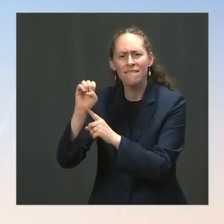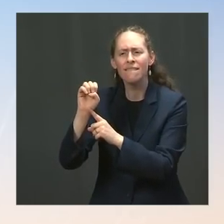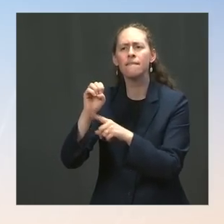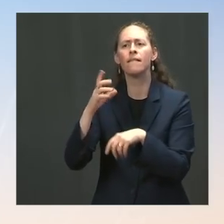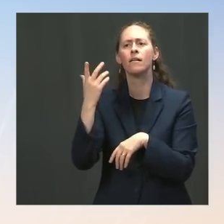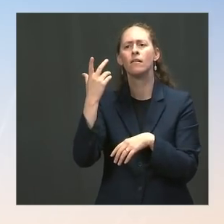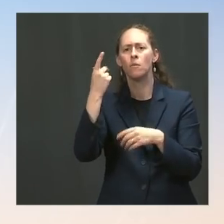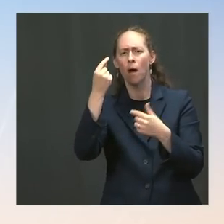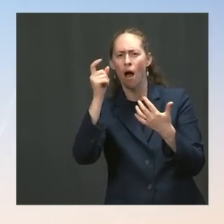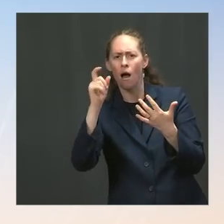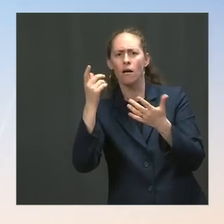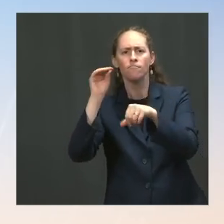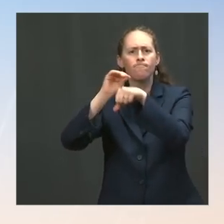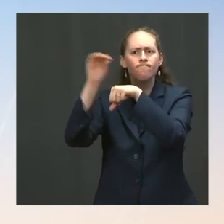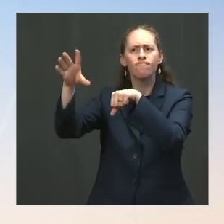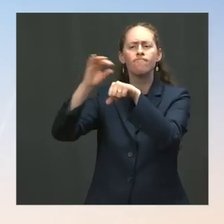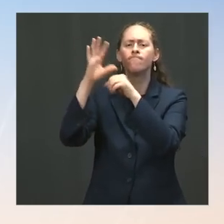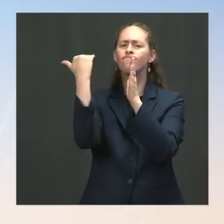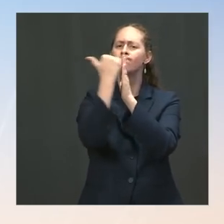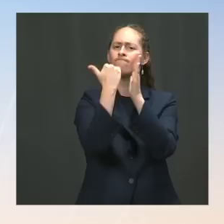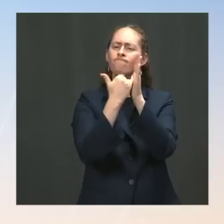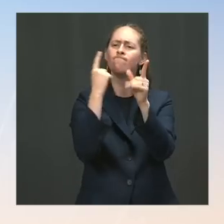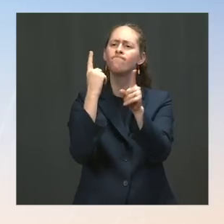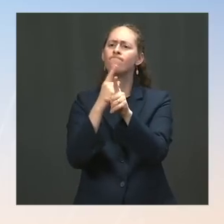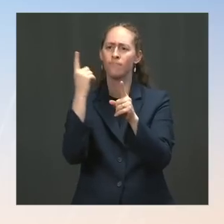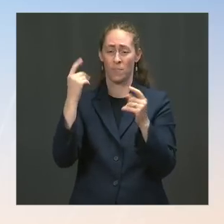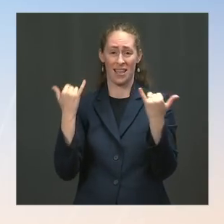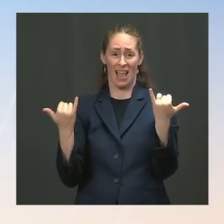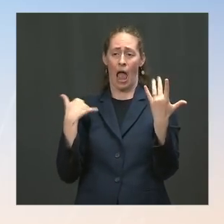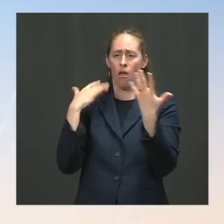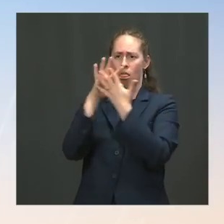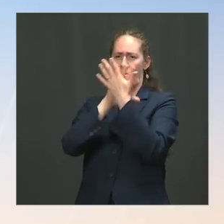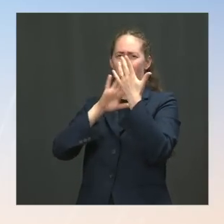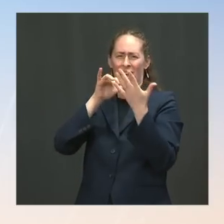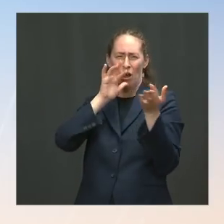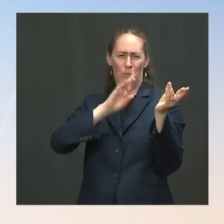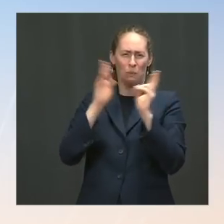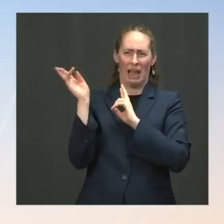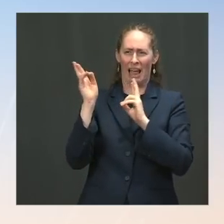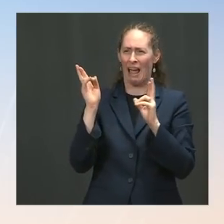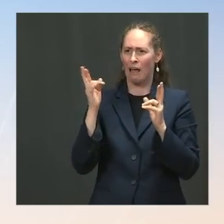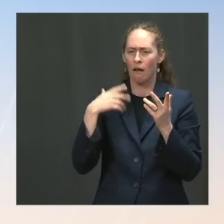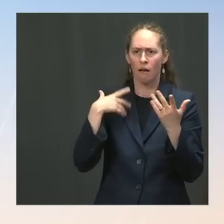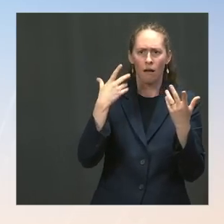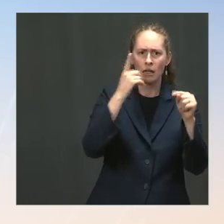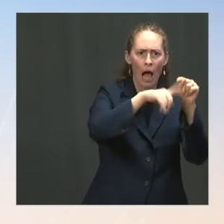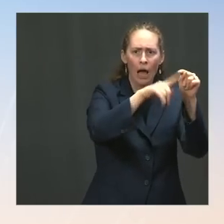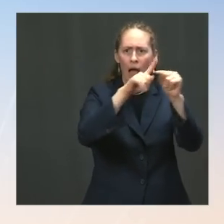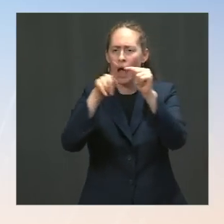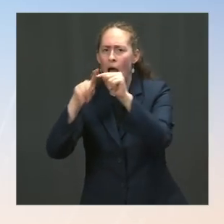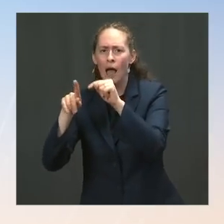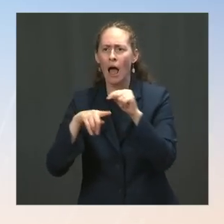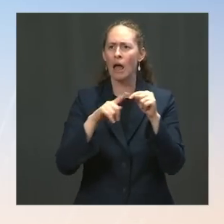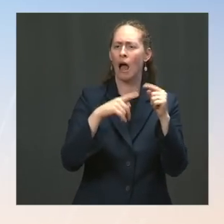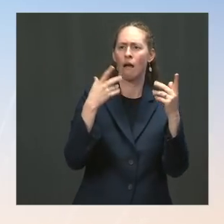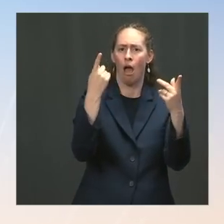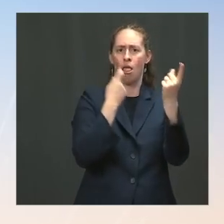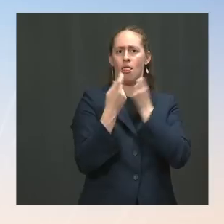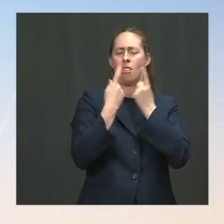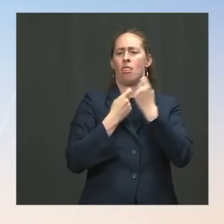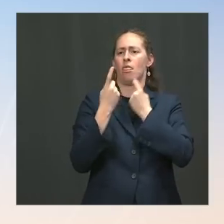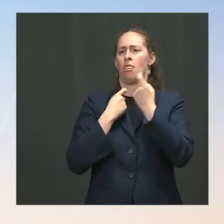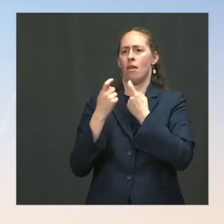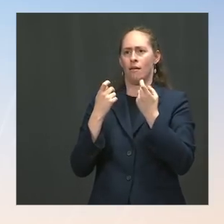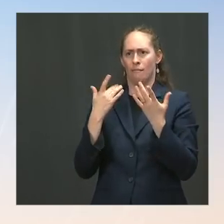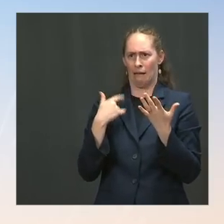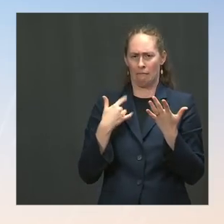And there's a lot of confusion about what the restrictions are now. And you all have asked a lot of good questions about it because it feels inconsistent, and it is.